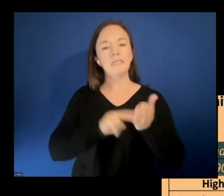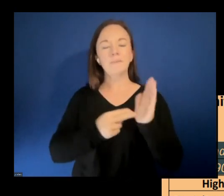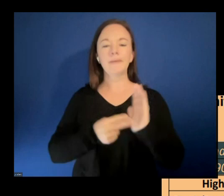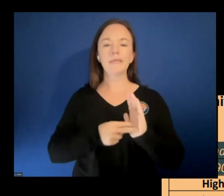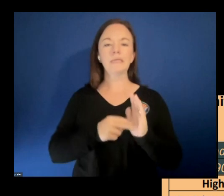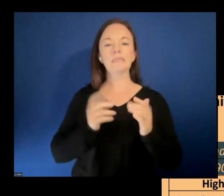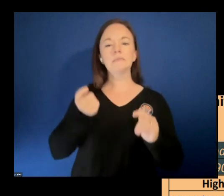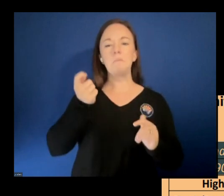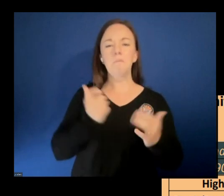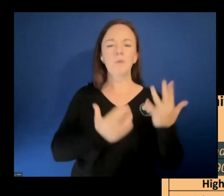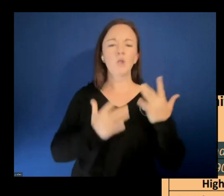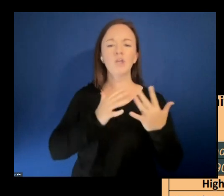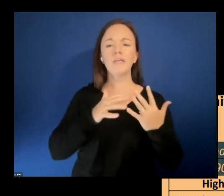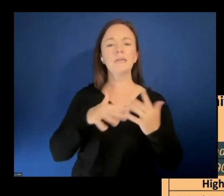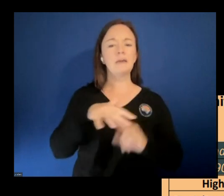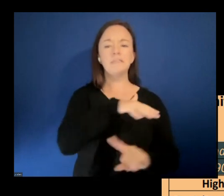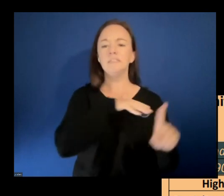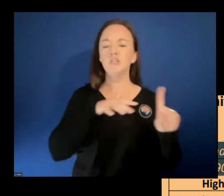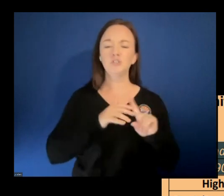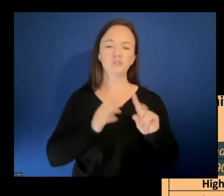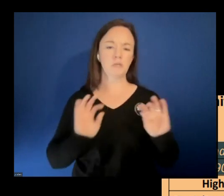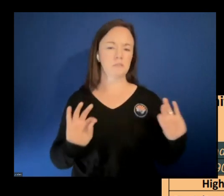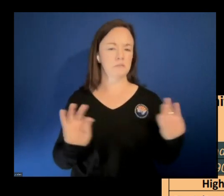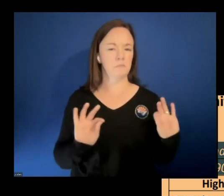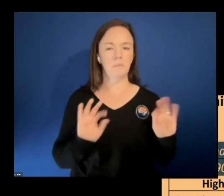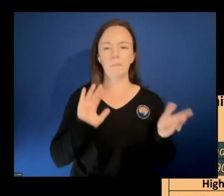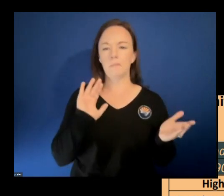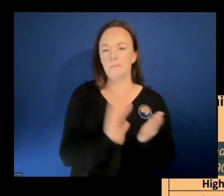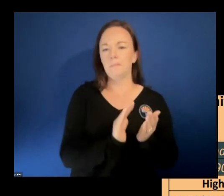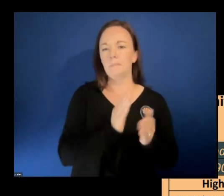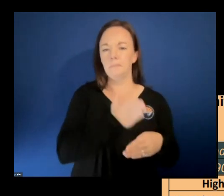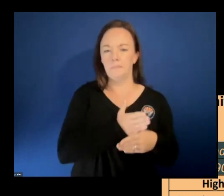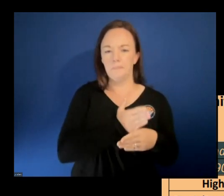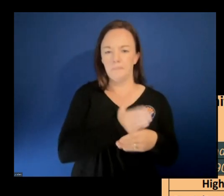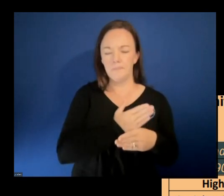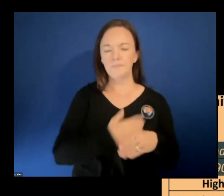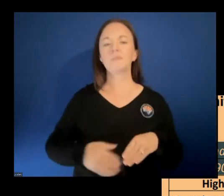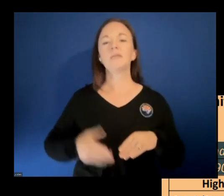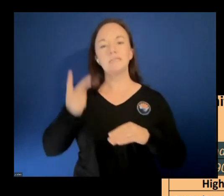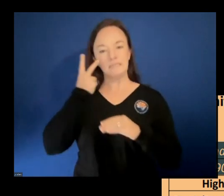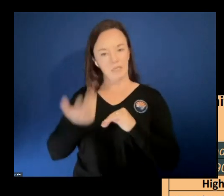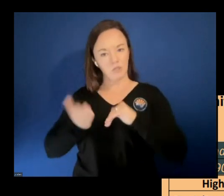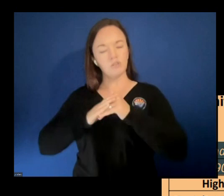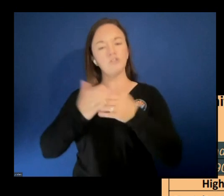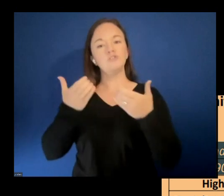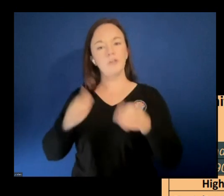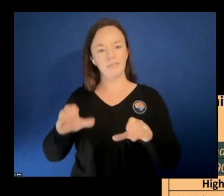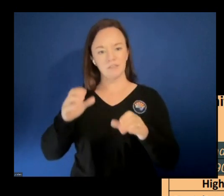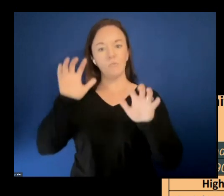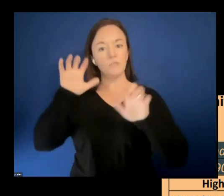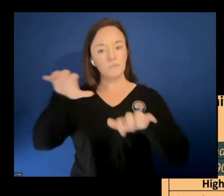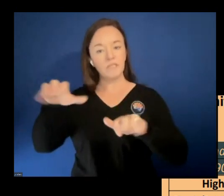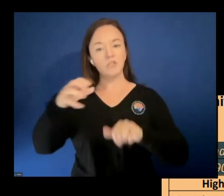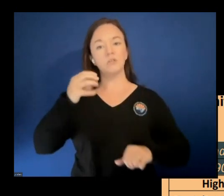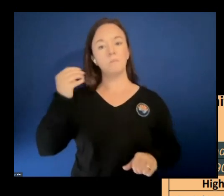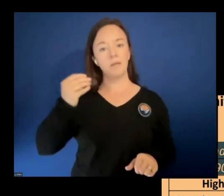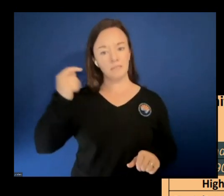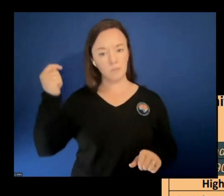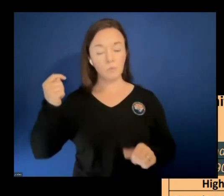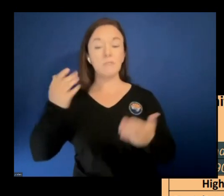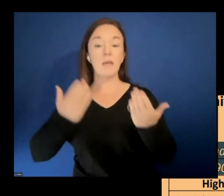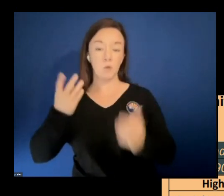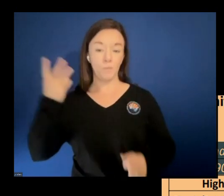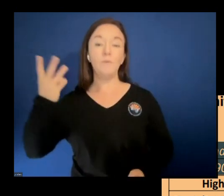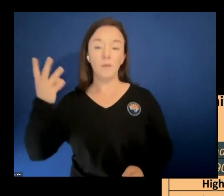are seeing. We're seeing increasing precipitation chances Sunday, Monday, Tuesday, and potentially even into